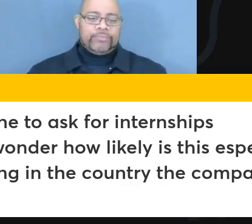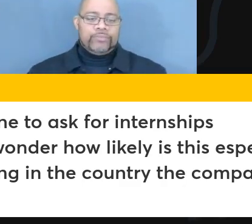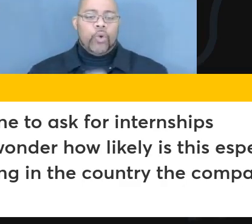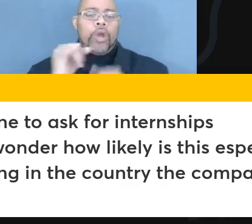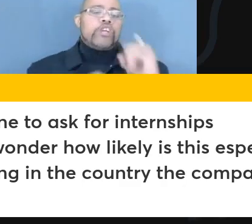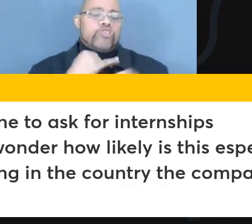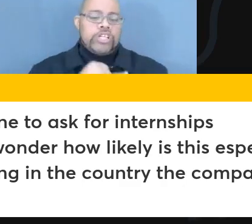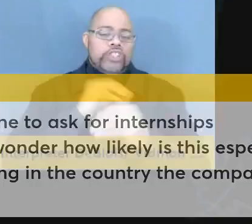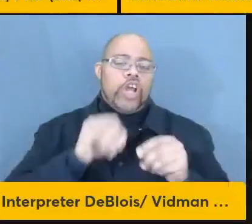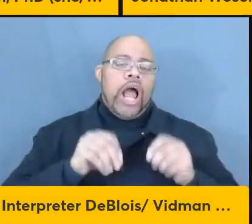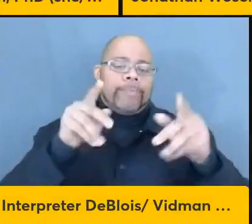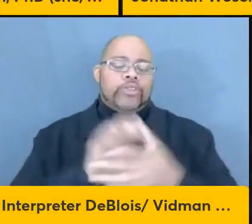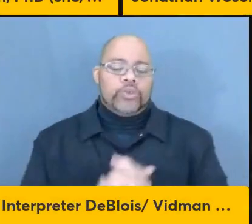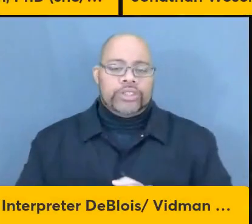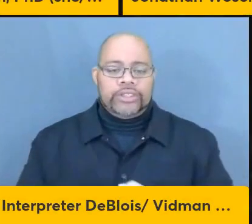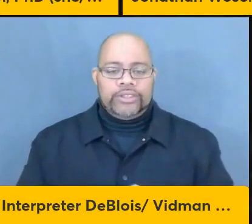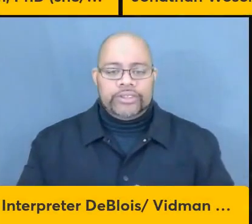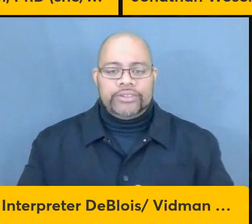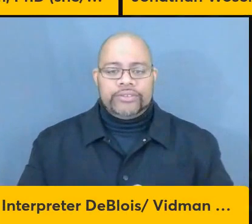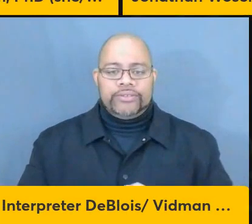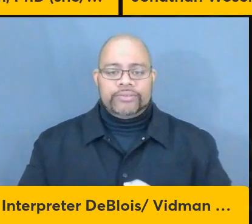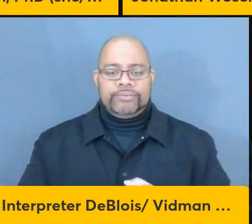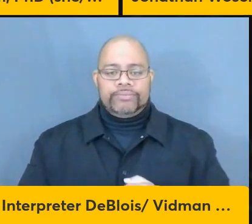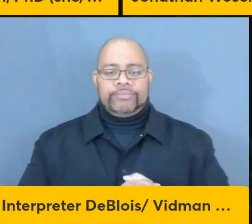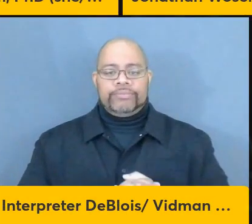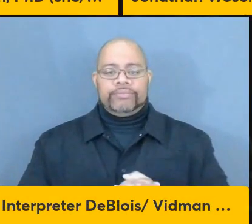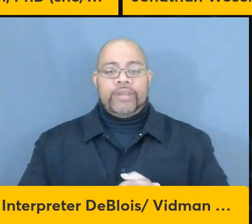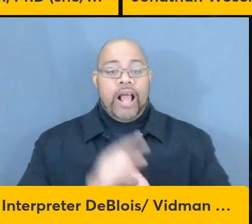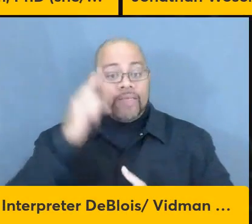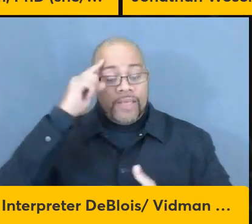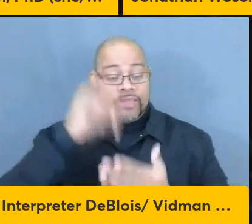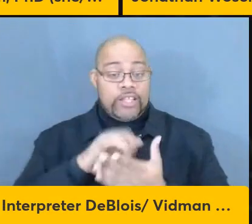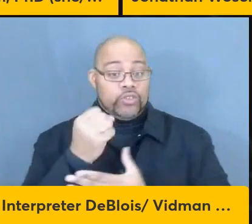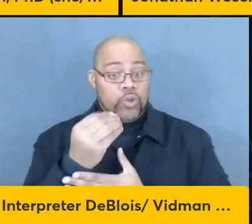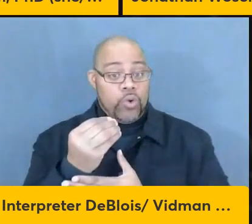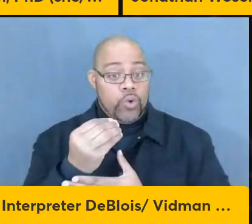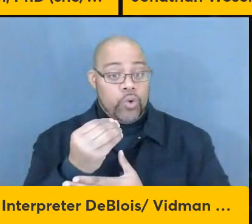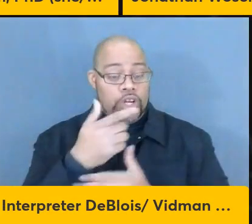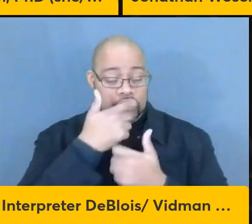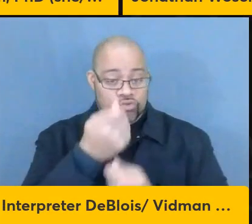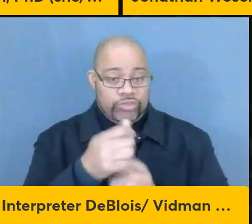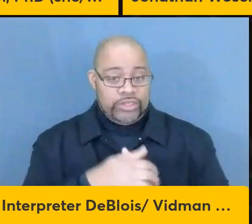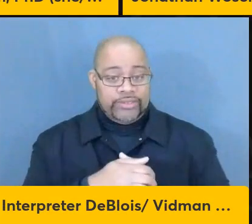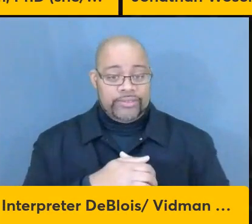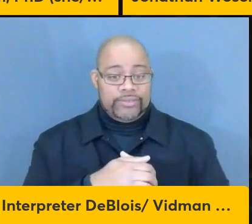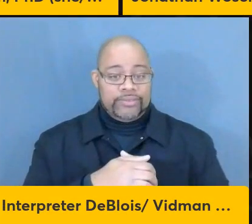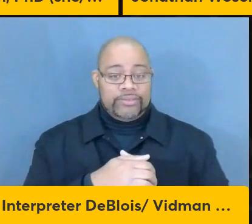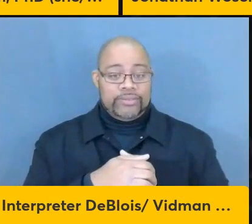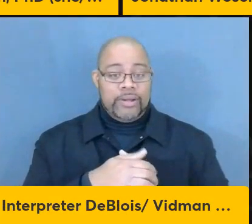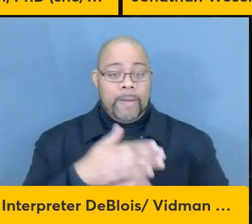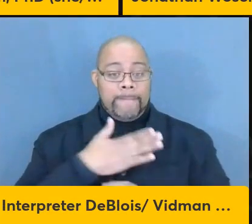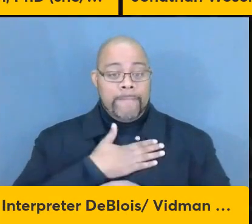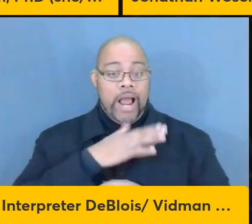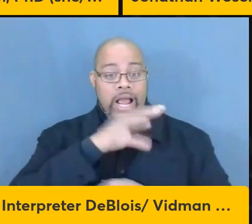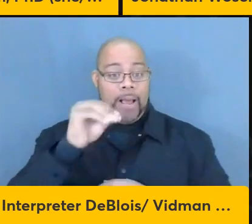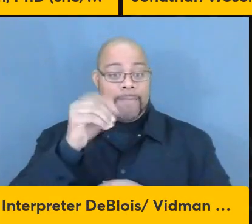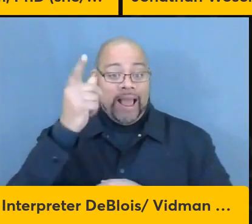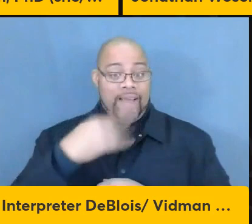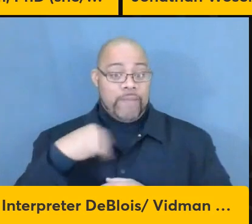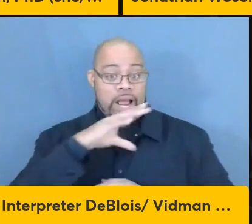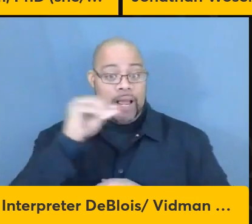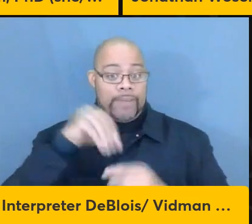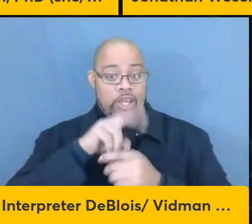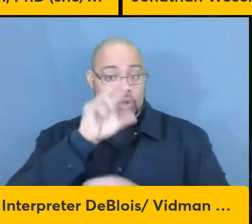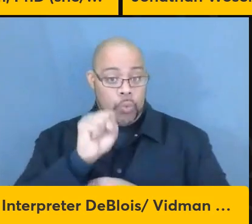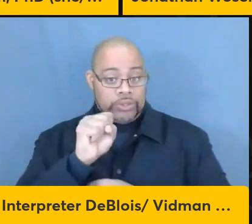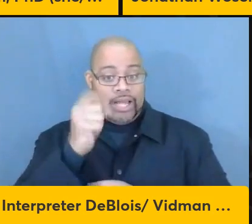international opportunities. I think so. Interestingly, my company, half of my company is in the